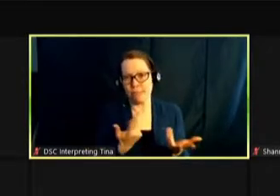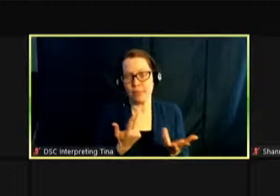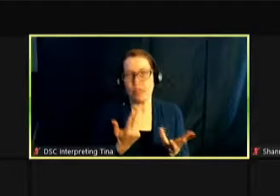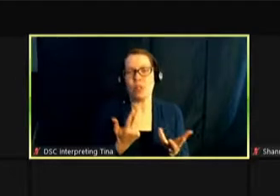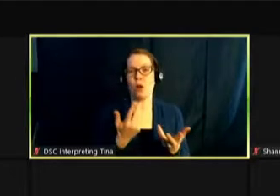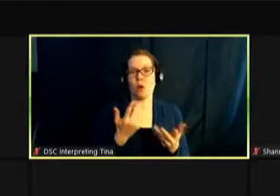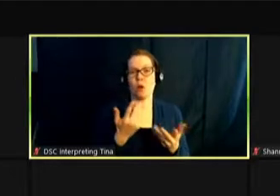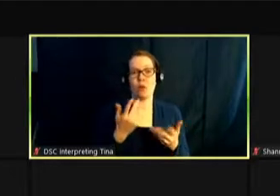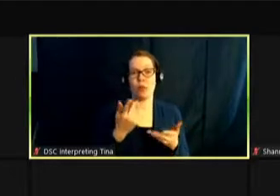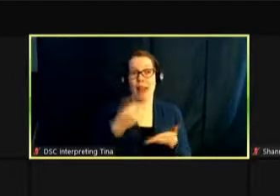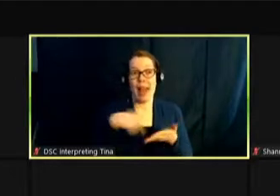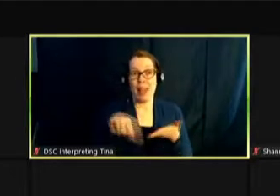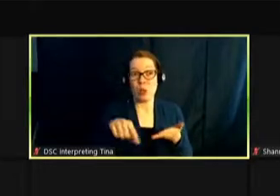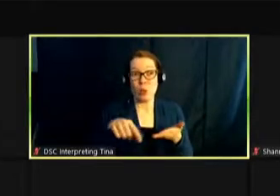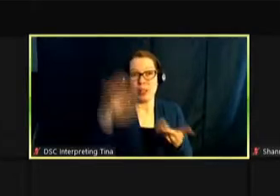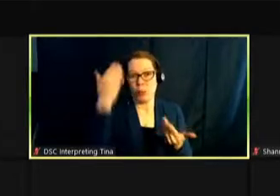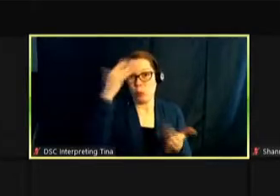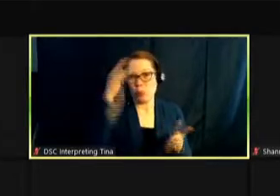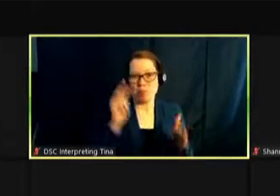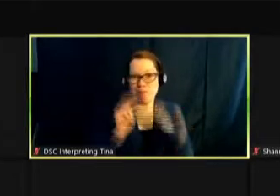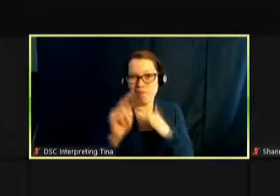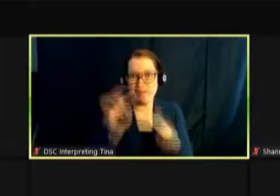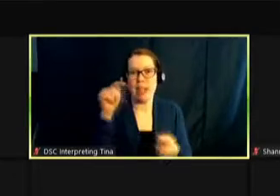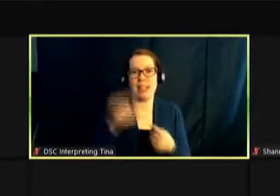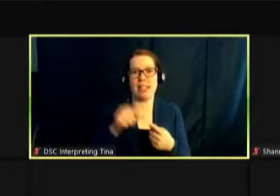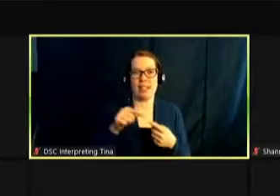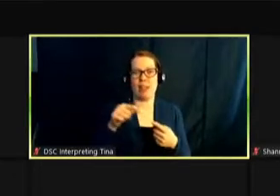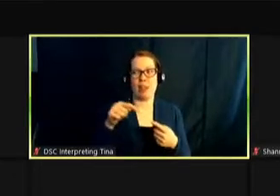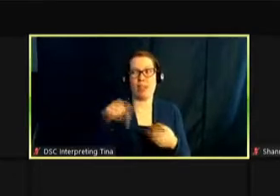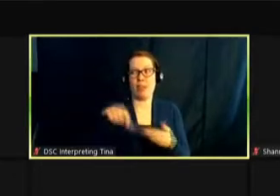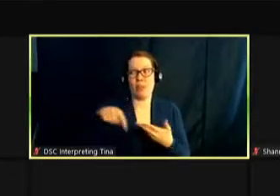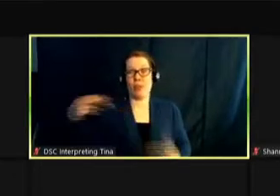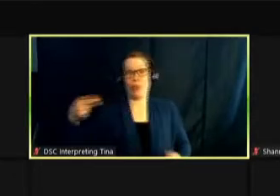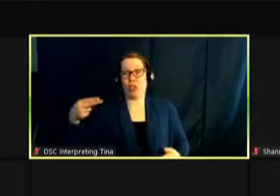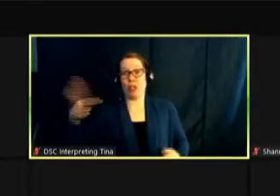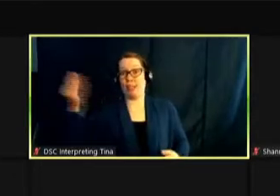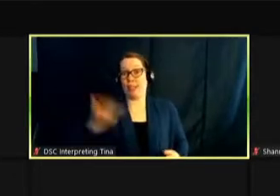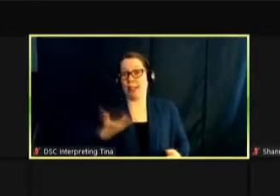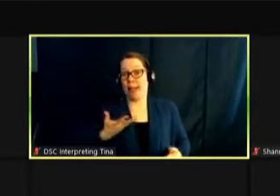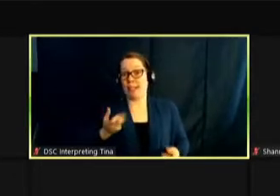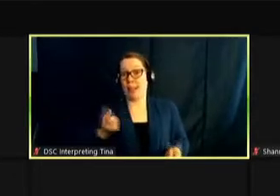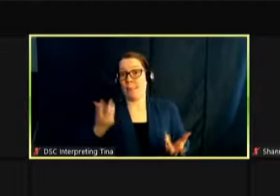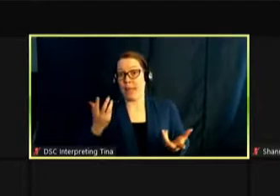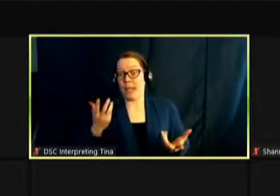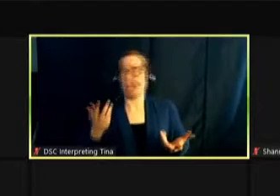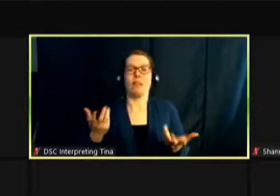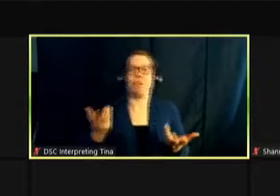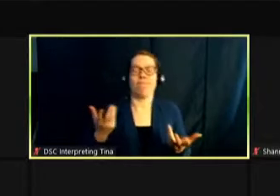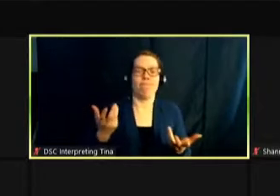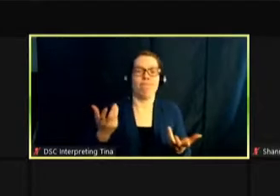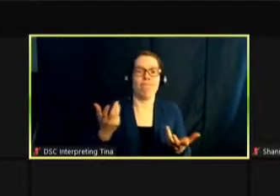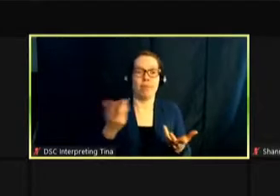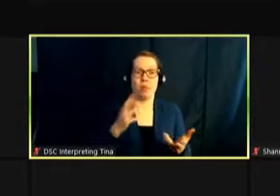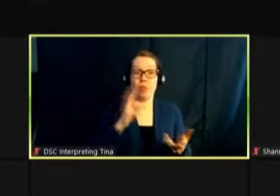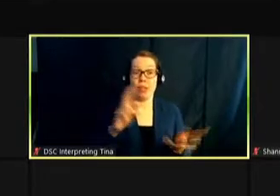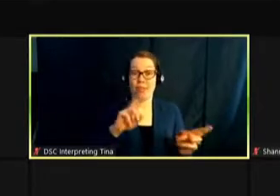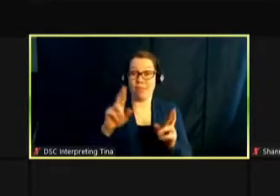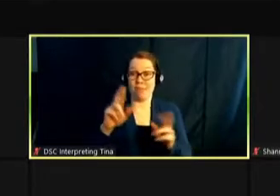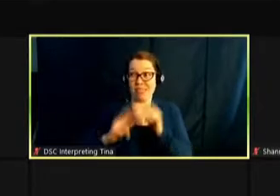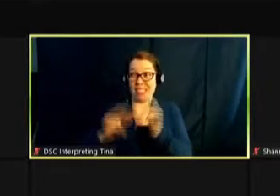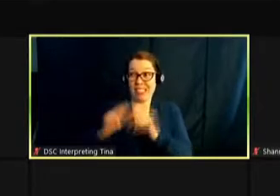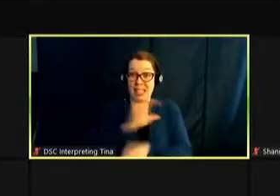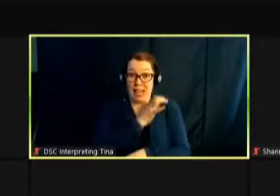week doses until Thursday of what we can plan. And again, we already have kind of clinics lined up.